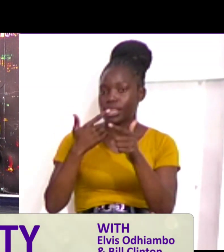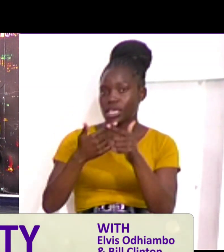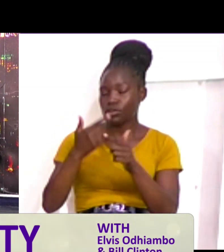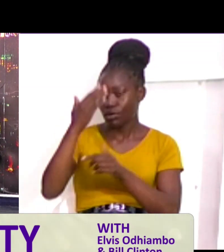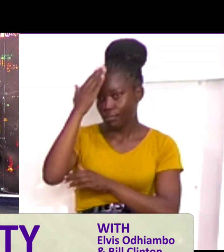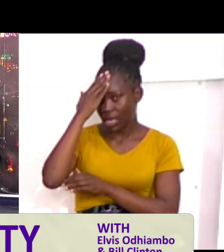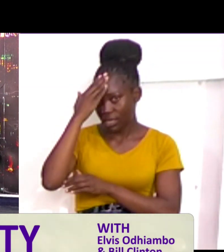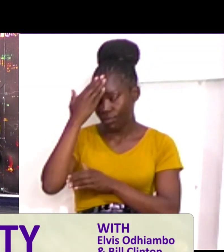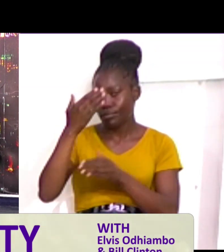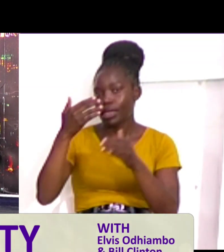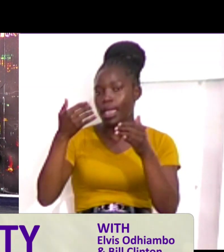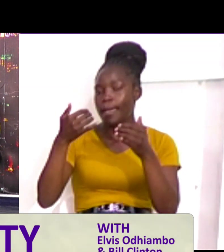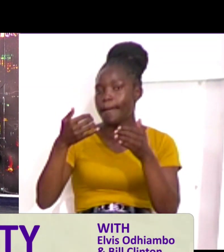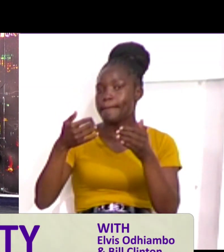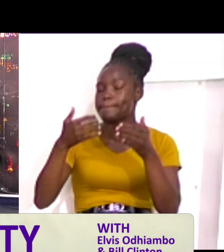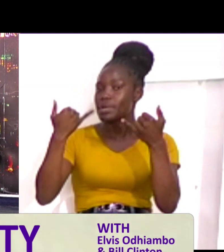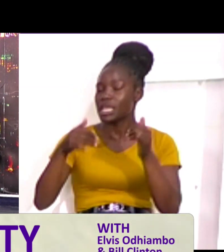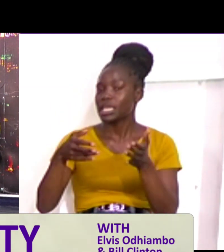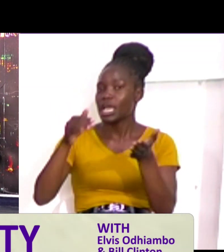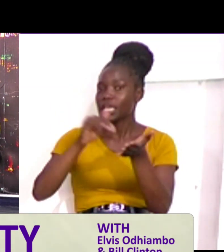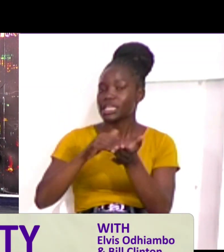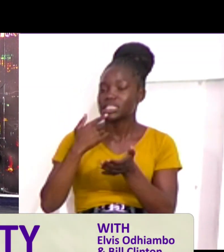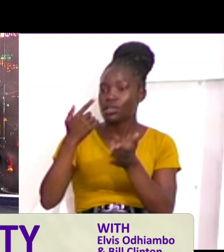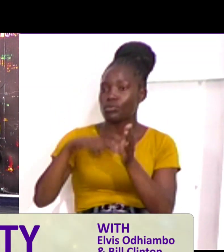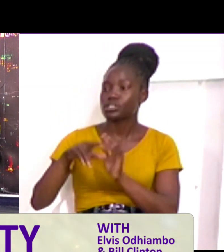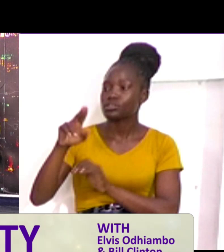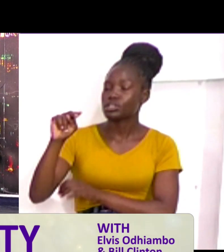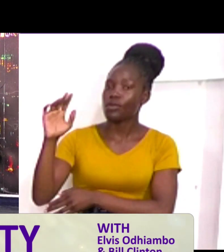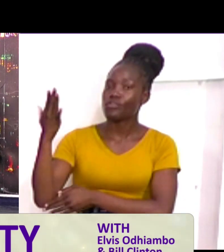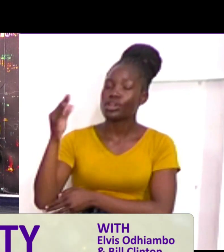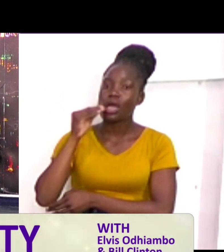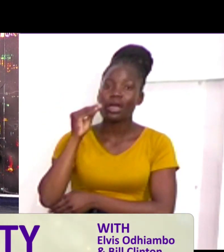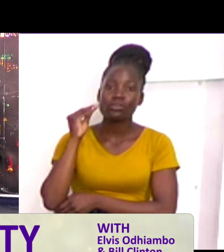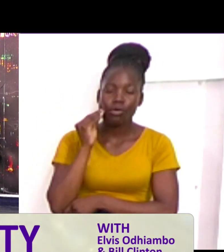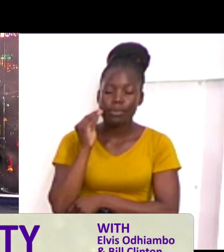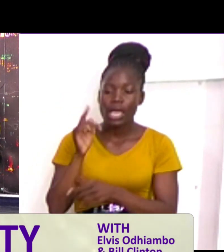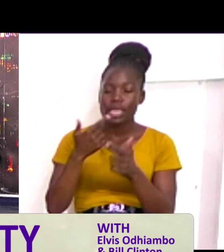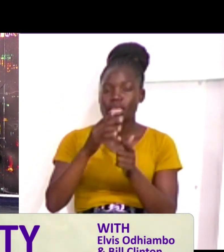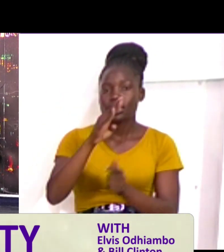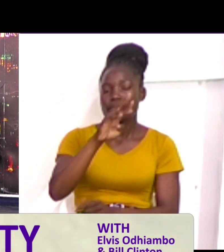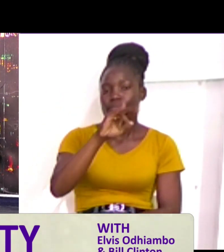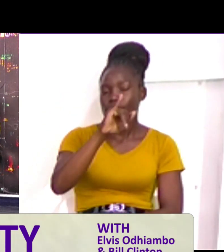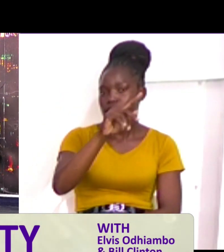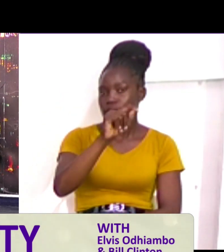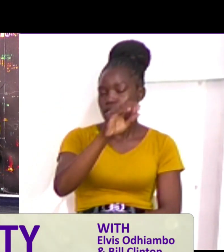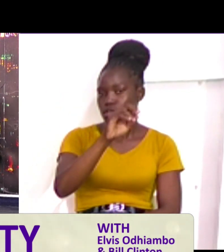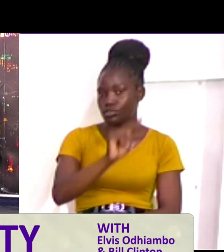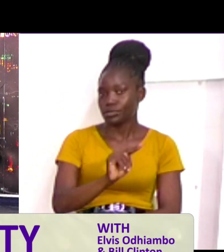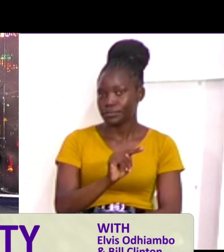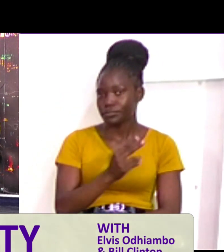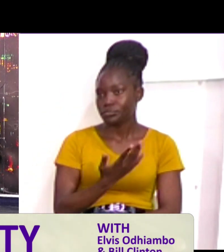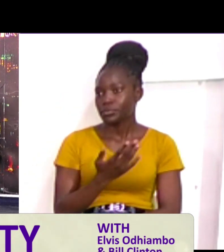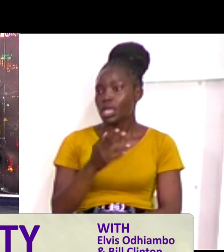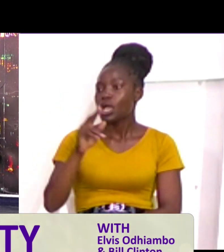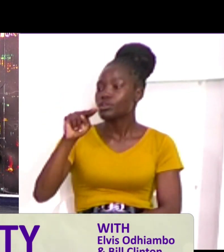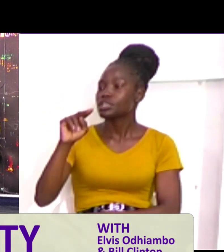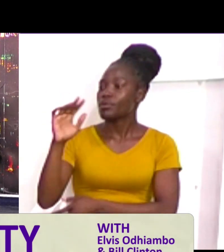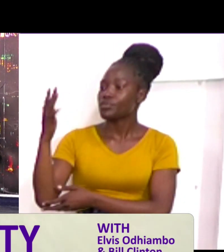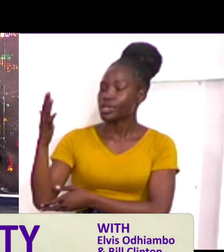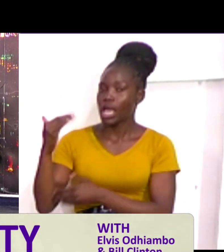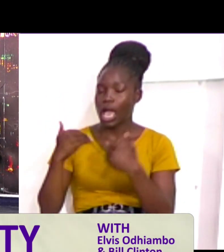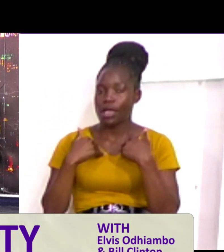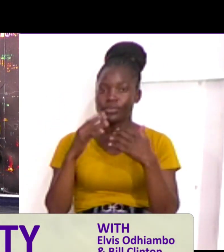their replay action. And many believe that Nottingham Forest watakuwa nyumbani. Bristol City is a championship side. Nottingham Forest are experience